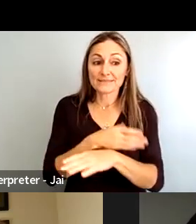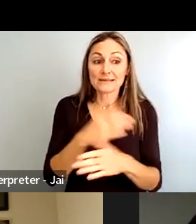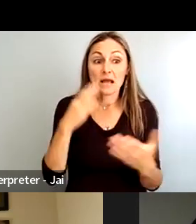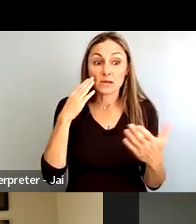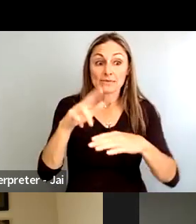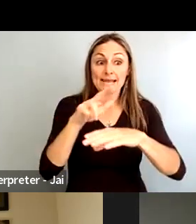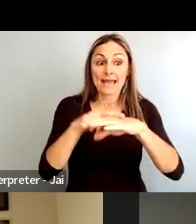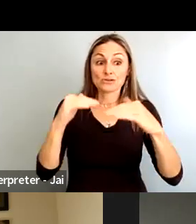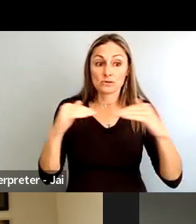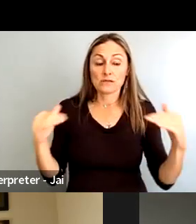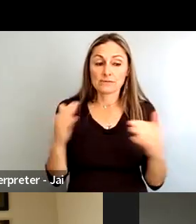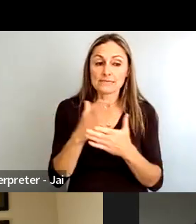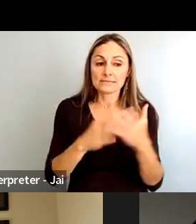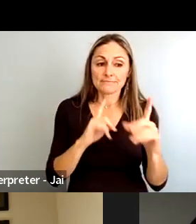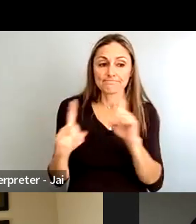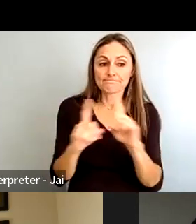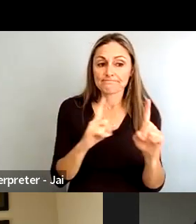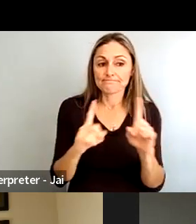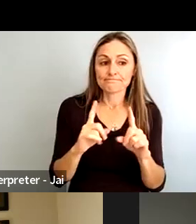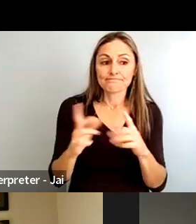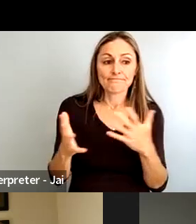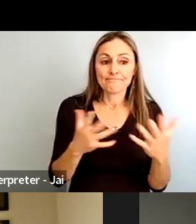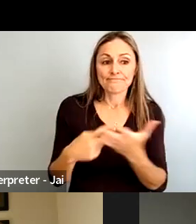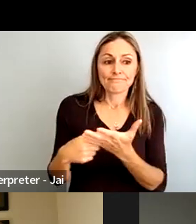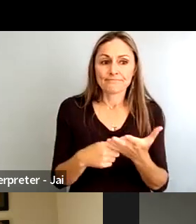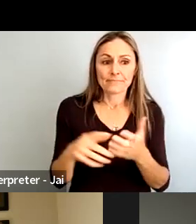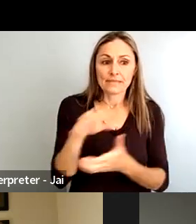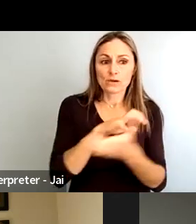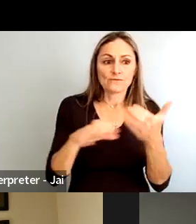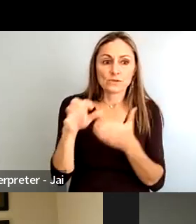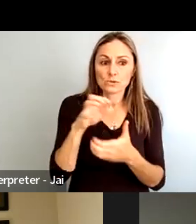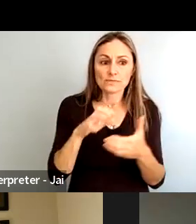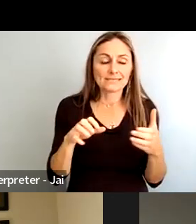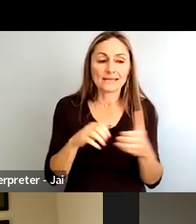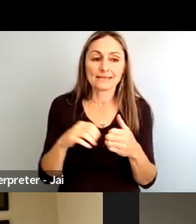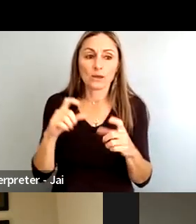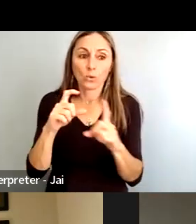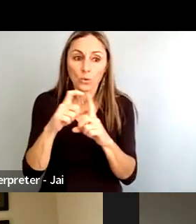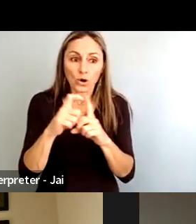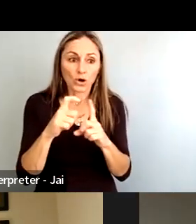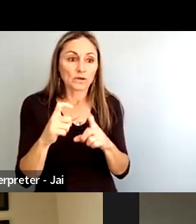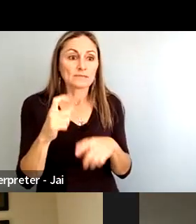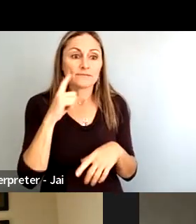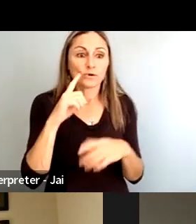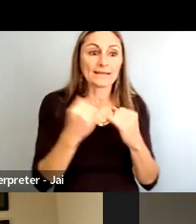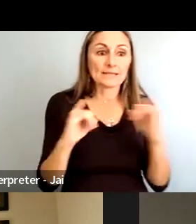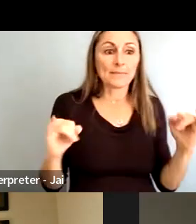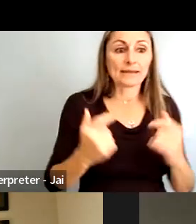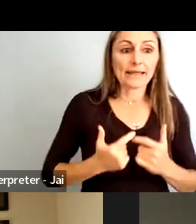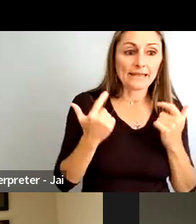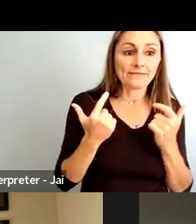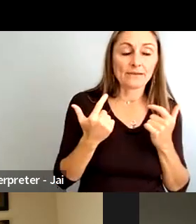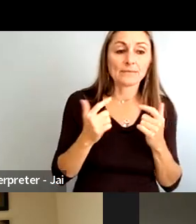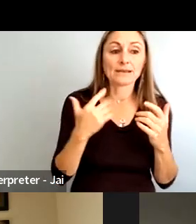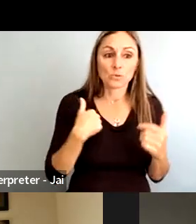national level too, there's been some conversations about how confusing the term centers for independent living are because we're often associated with